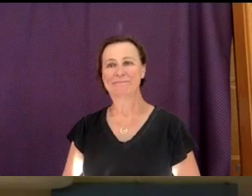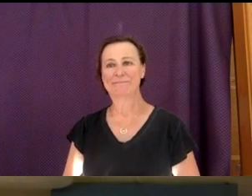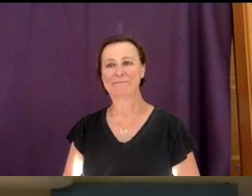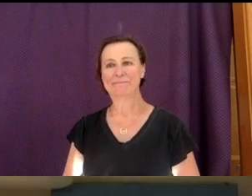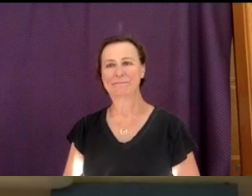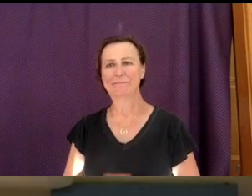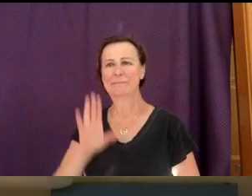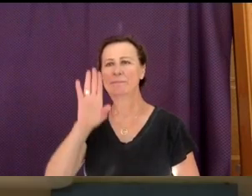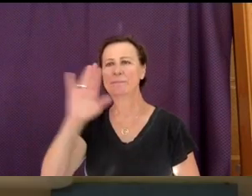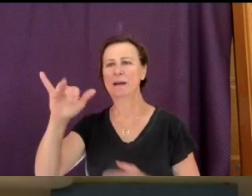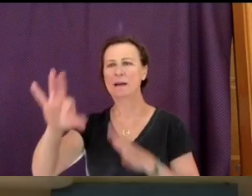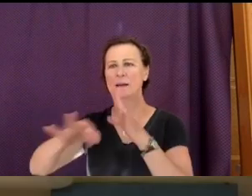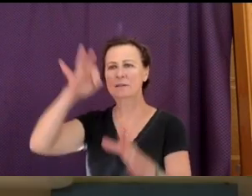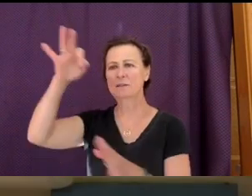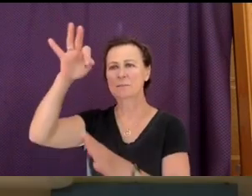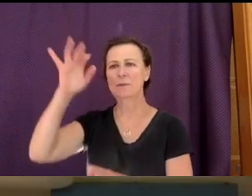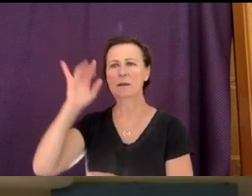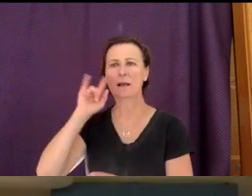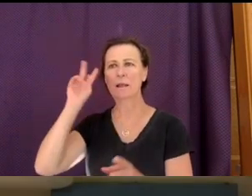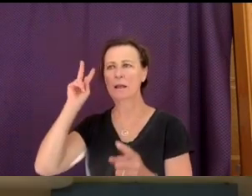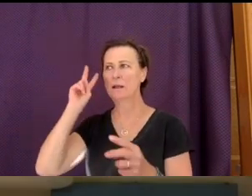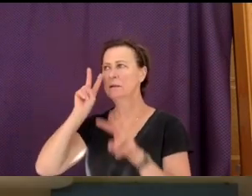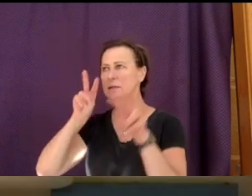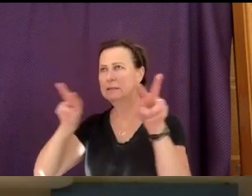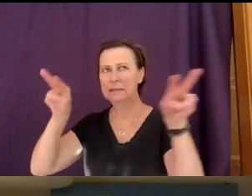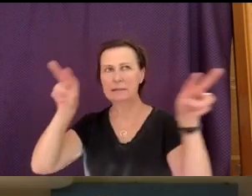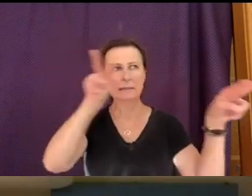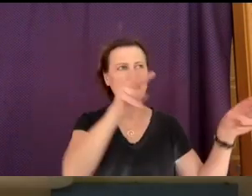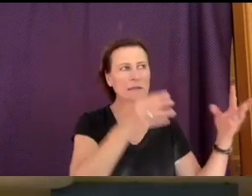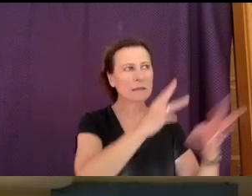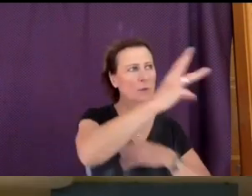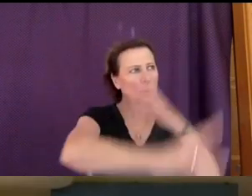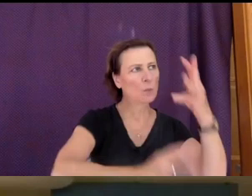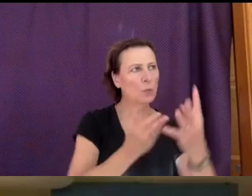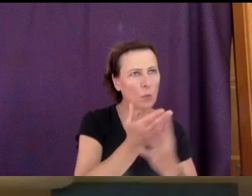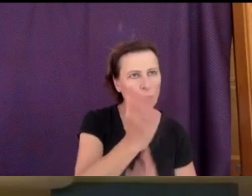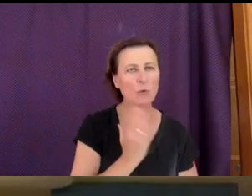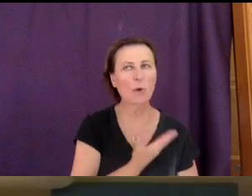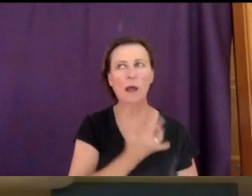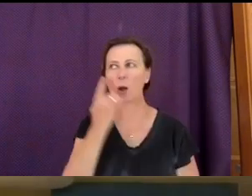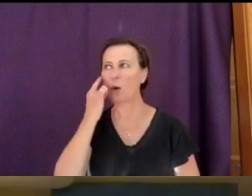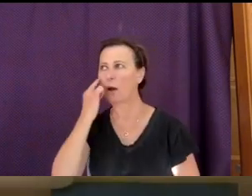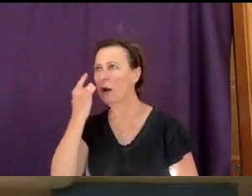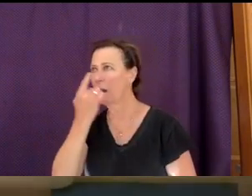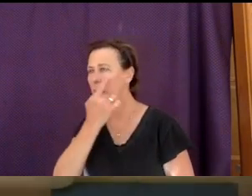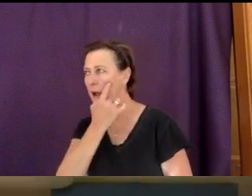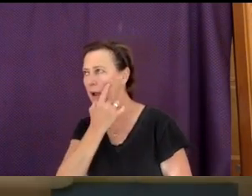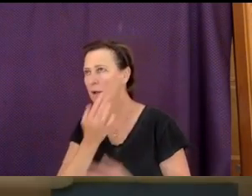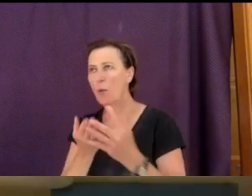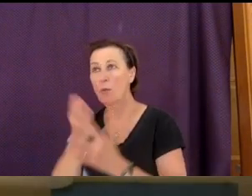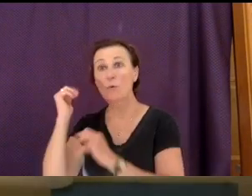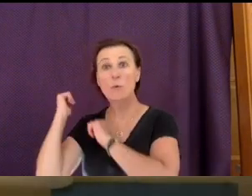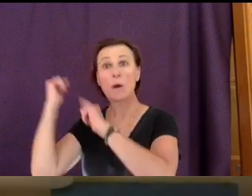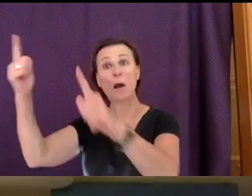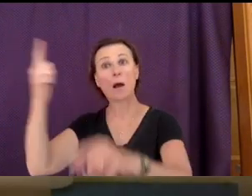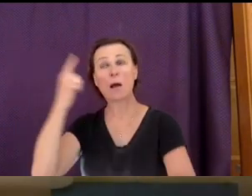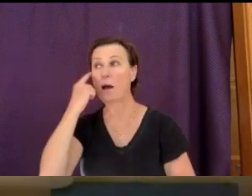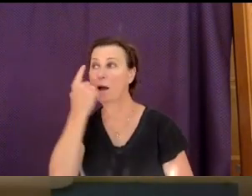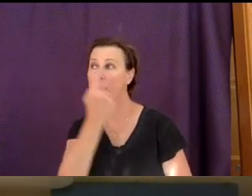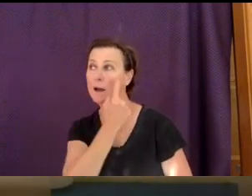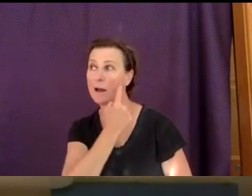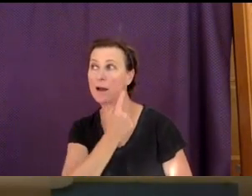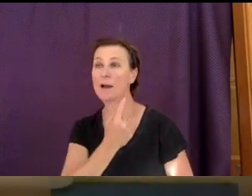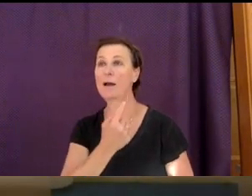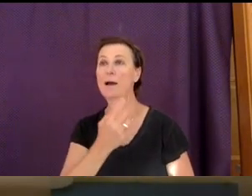By the Spirit which perceives the world through our eyes, and through all eyes,